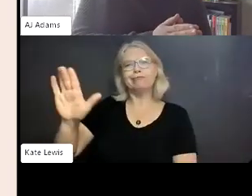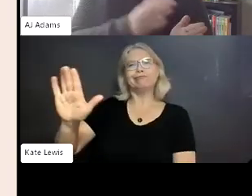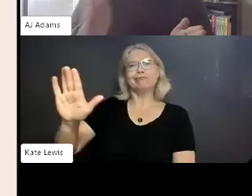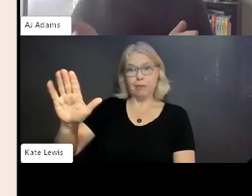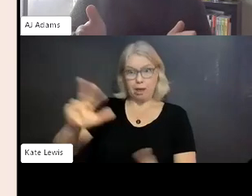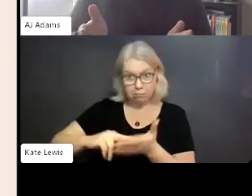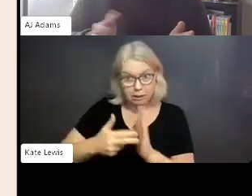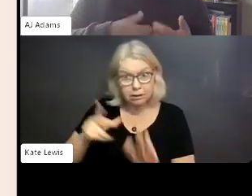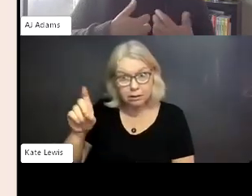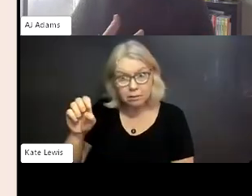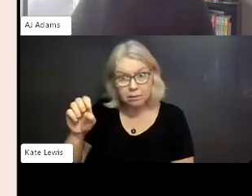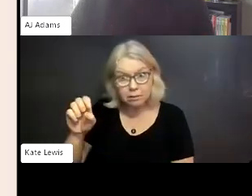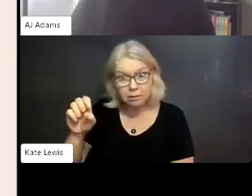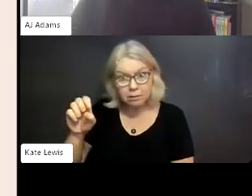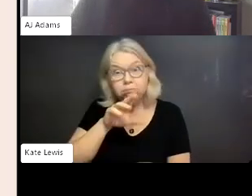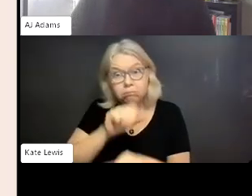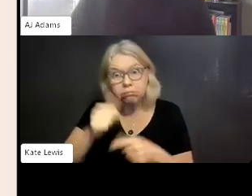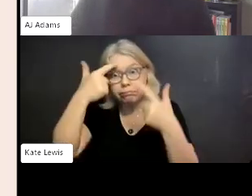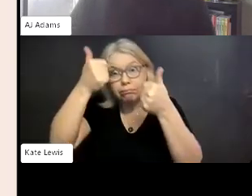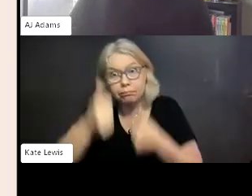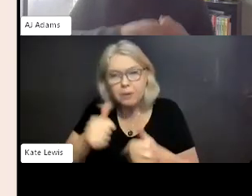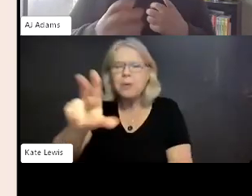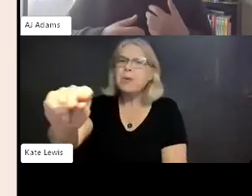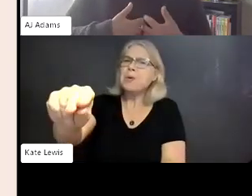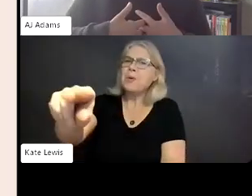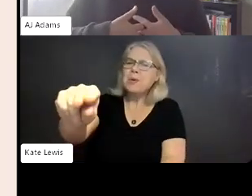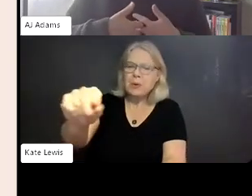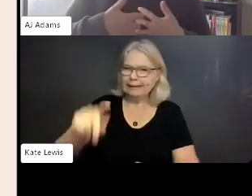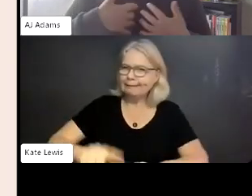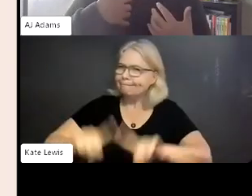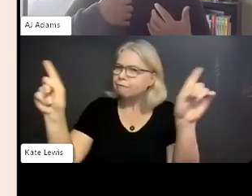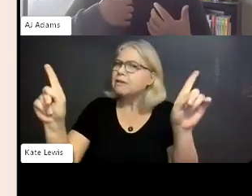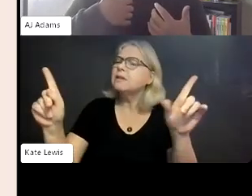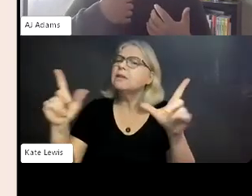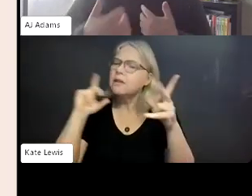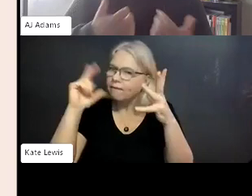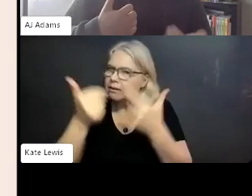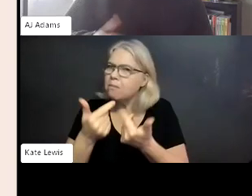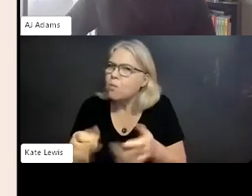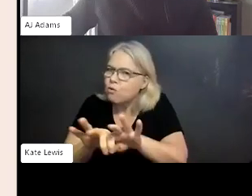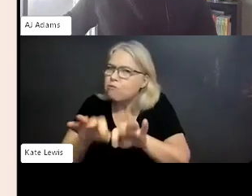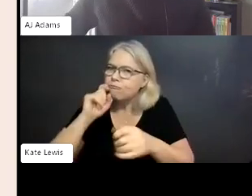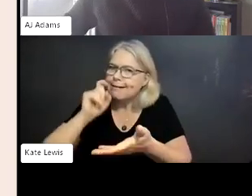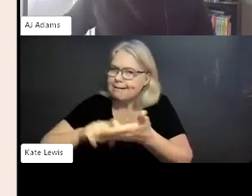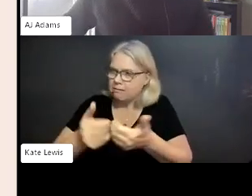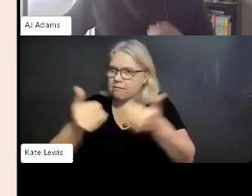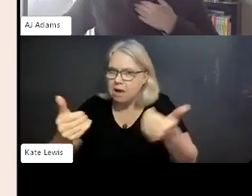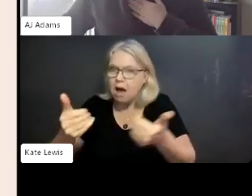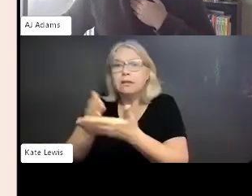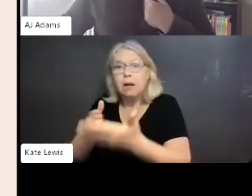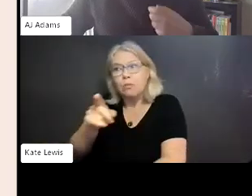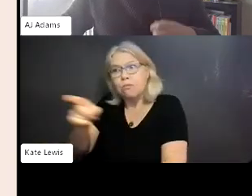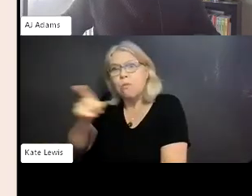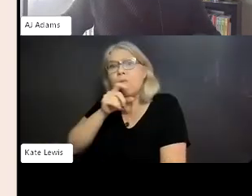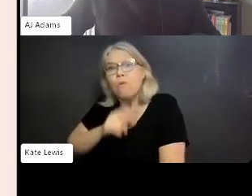they're in the older stages of life doesn't necessarily mean dementia. So it's important that we recognize the differences when we're supporting our